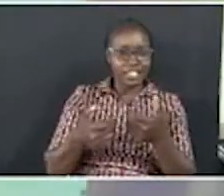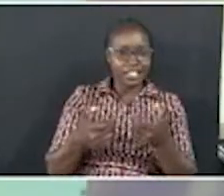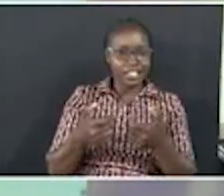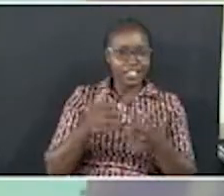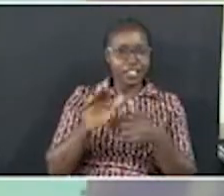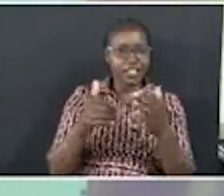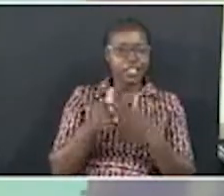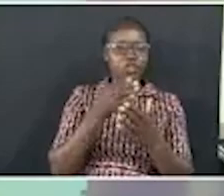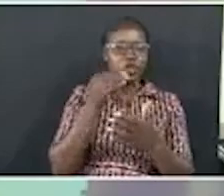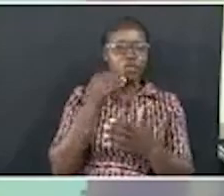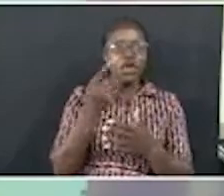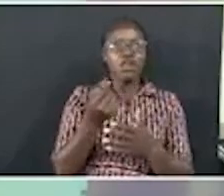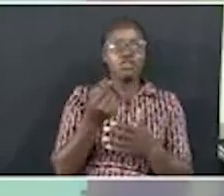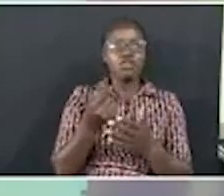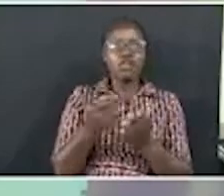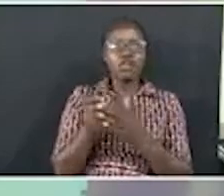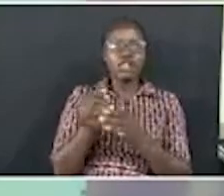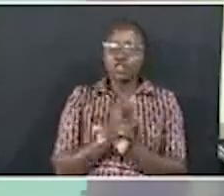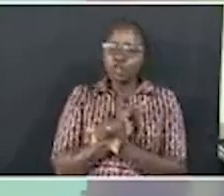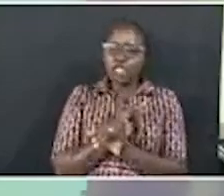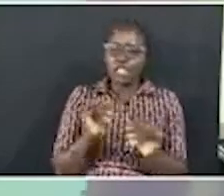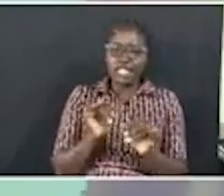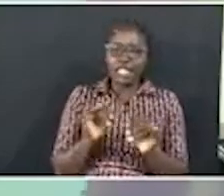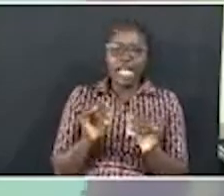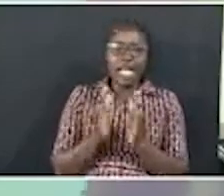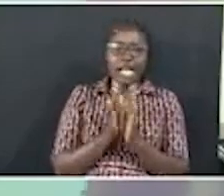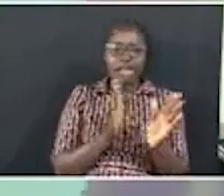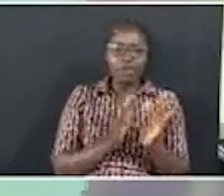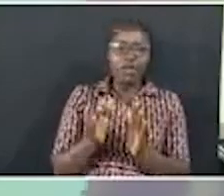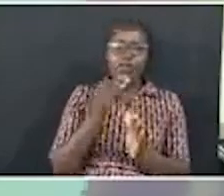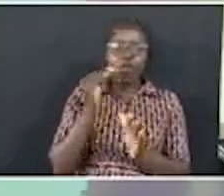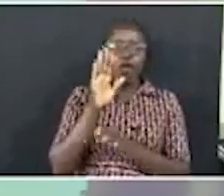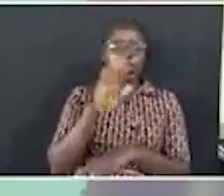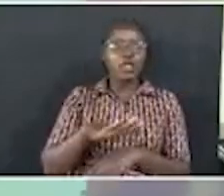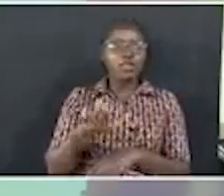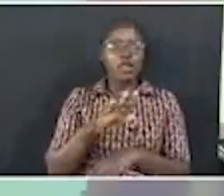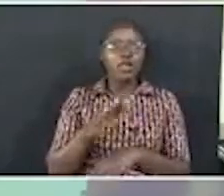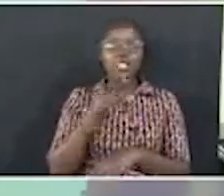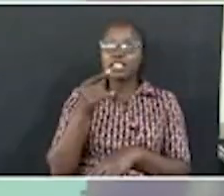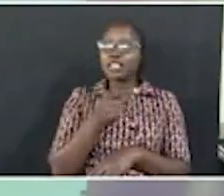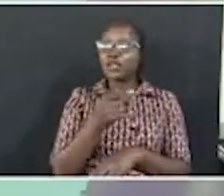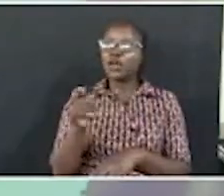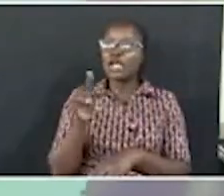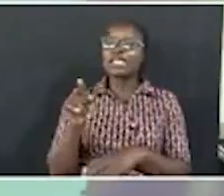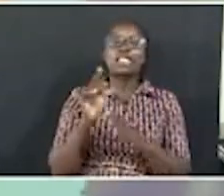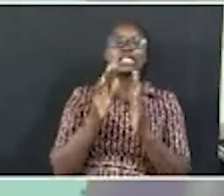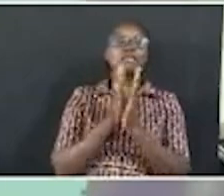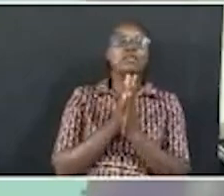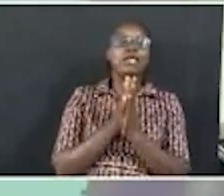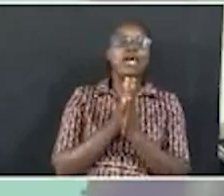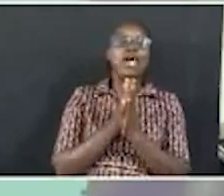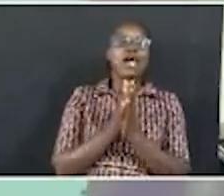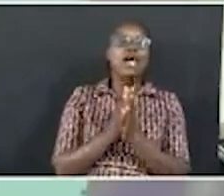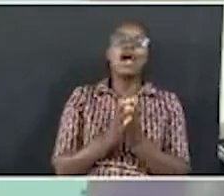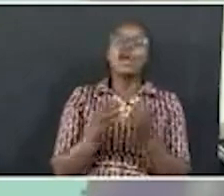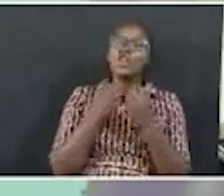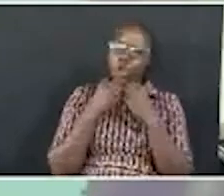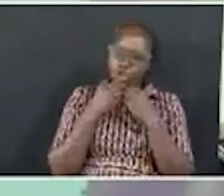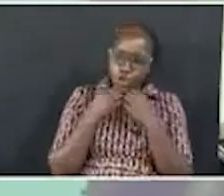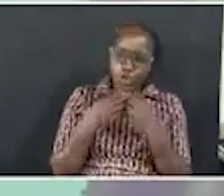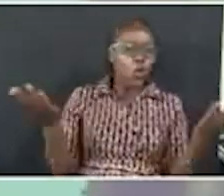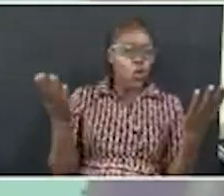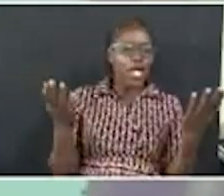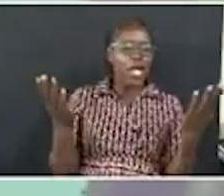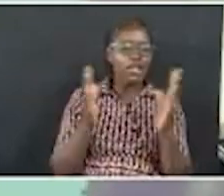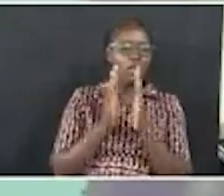get home, you need a few minutes to sanitize and prepare for home environment. Let me tell you, that prayer ain't going nowhere.